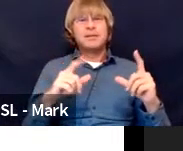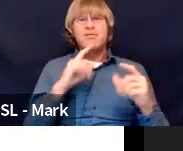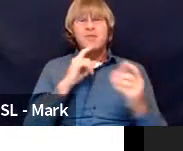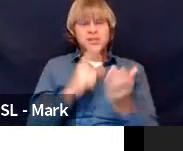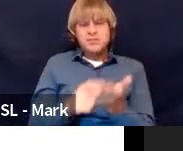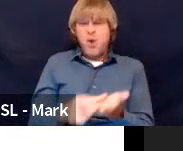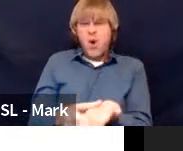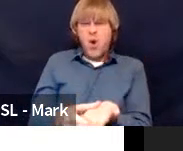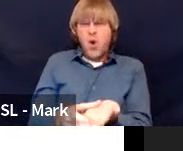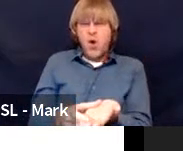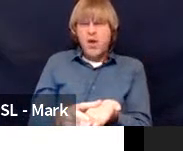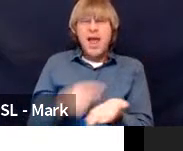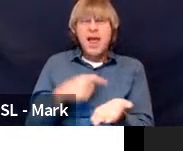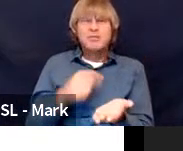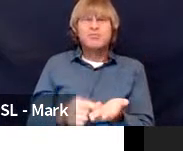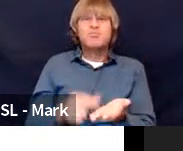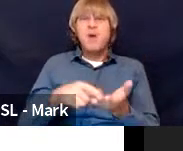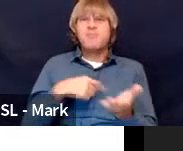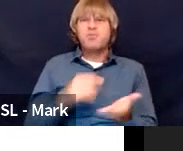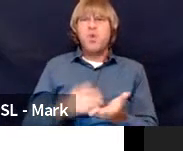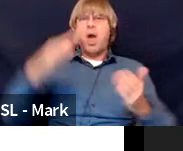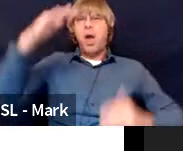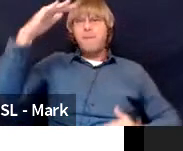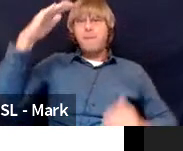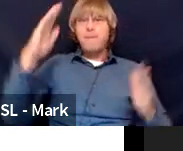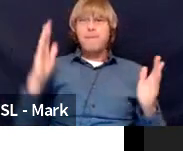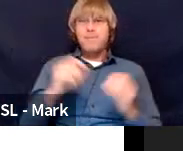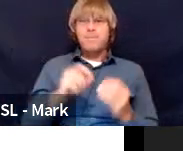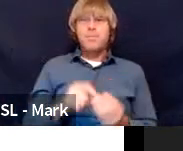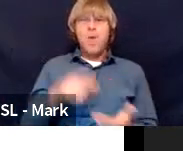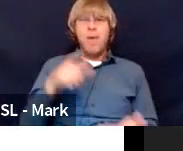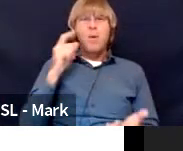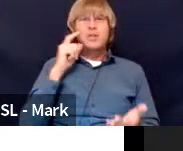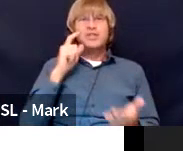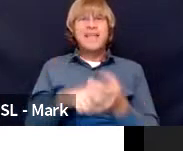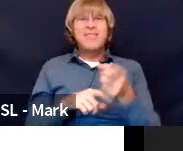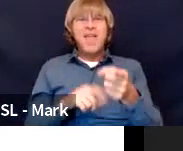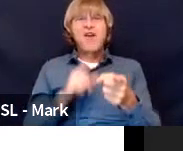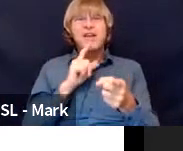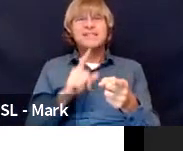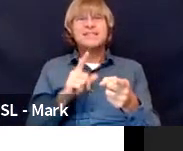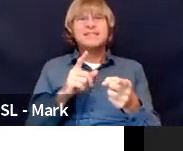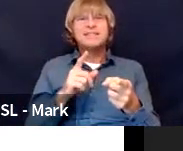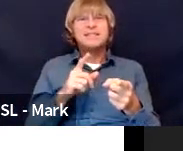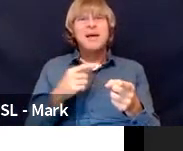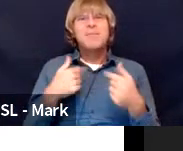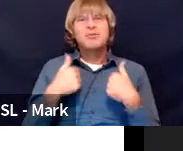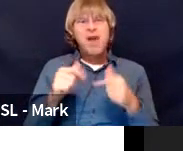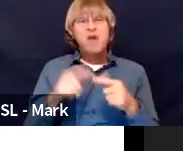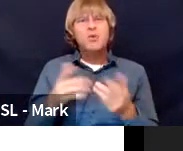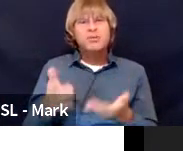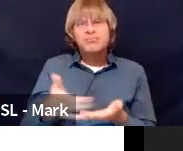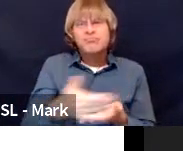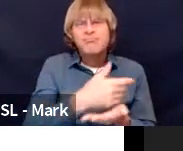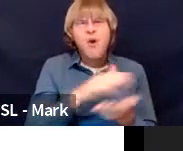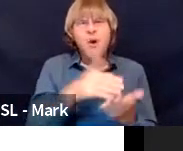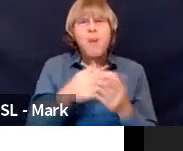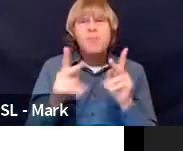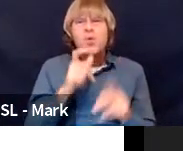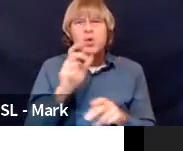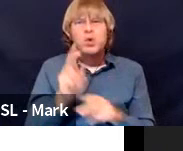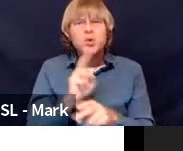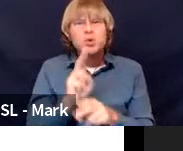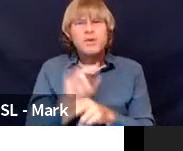hand. So I blew it up, and what you see here is me trying to get all of the people who use